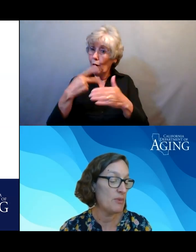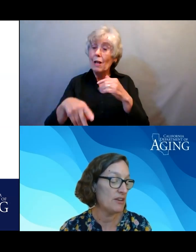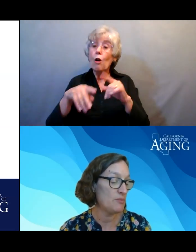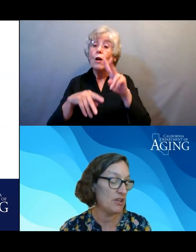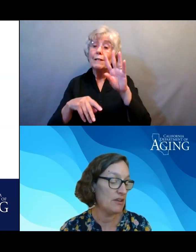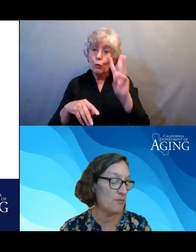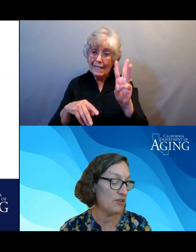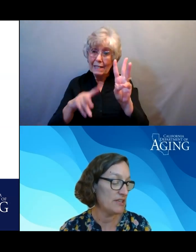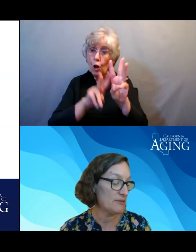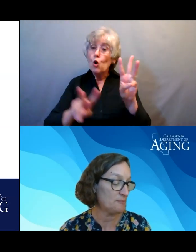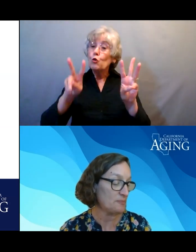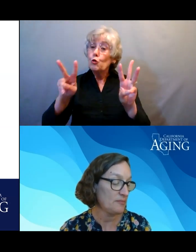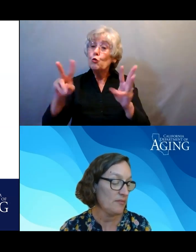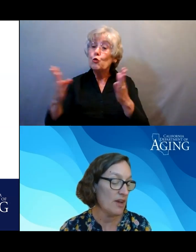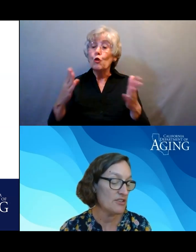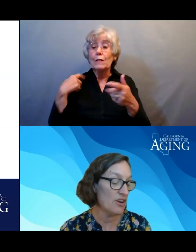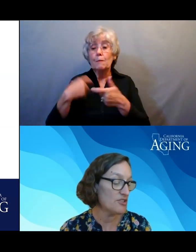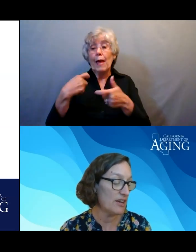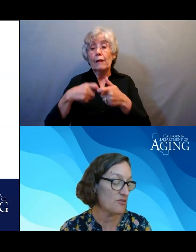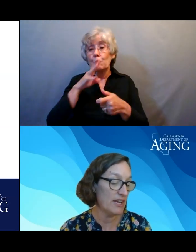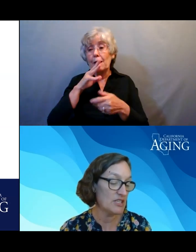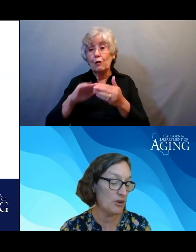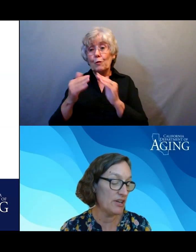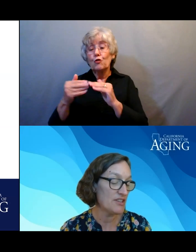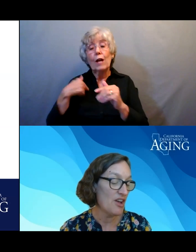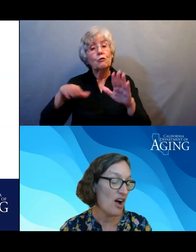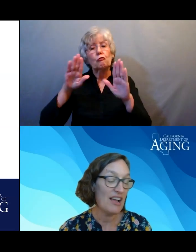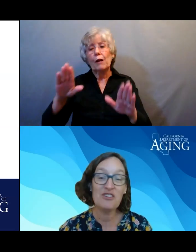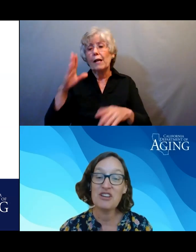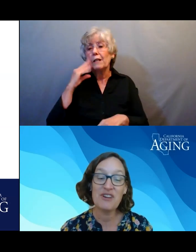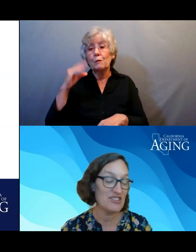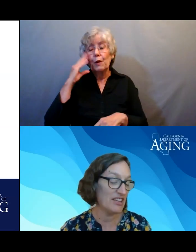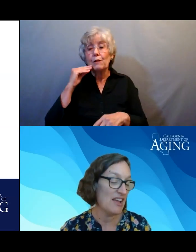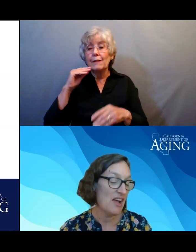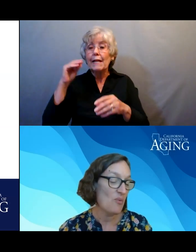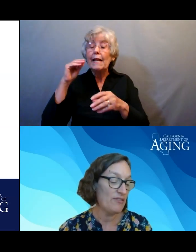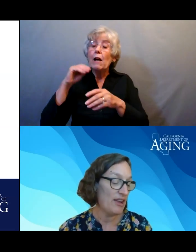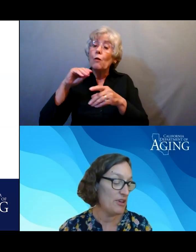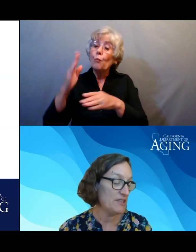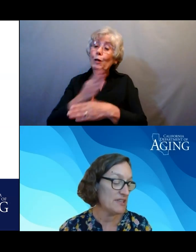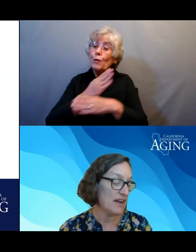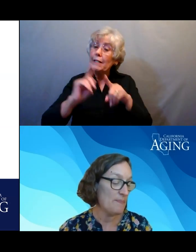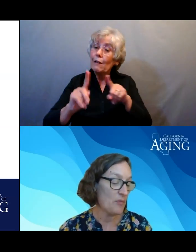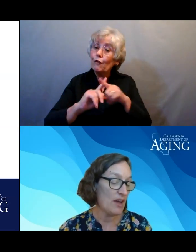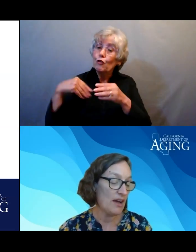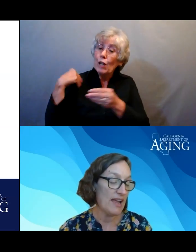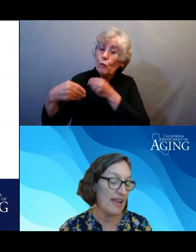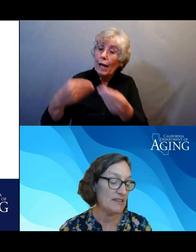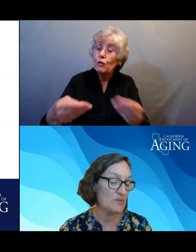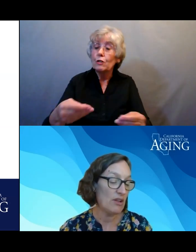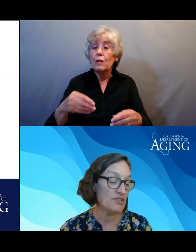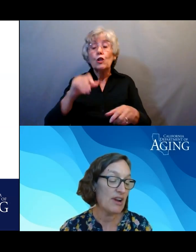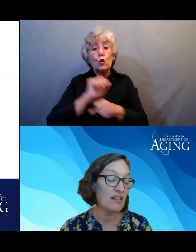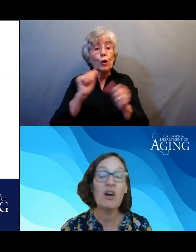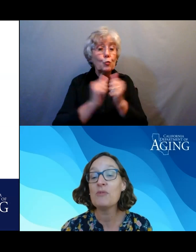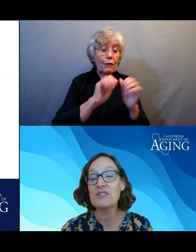serving Spanish-speaking communities. She also has great experience intergenerationally with families and